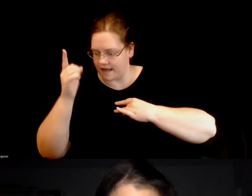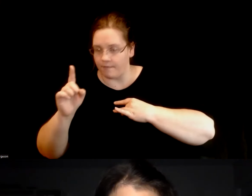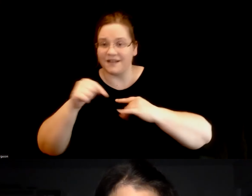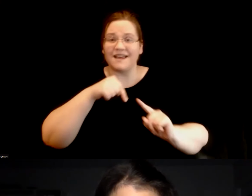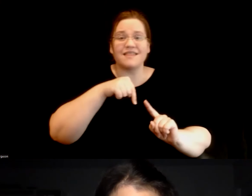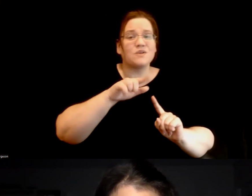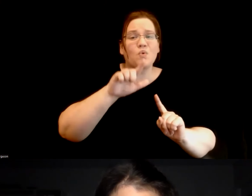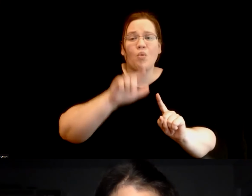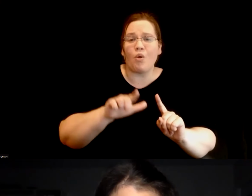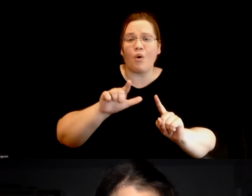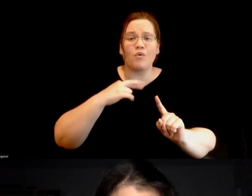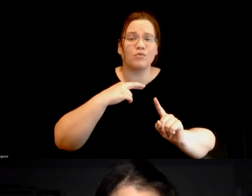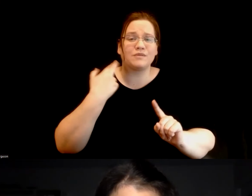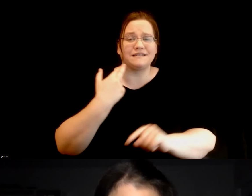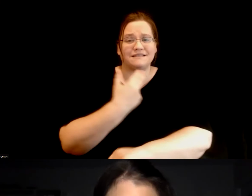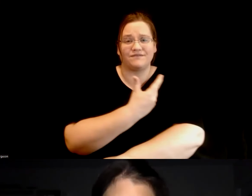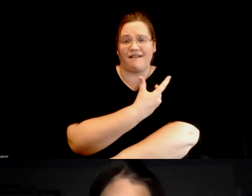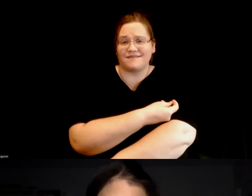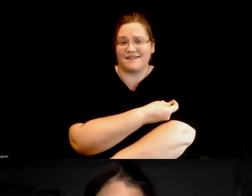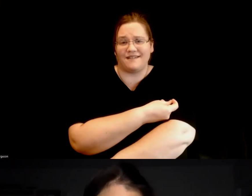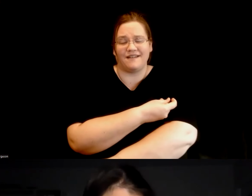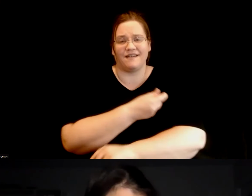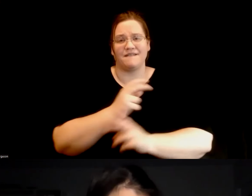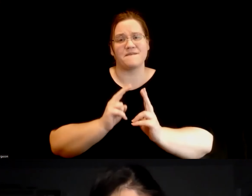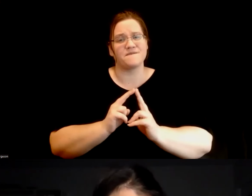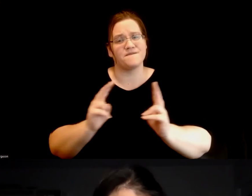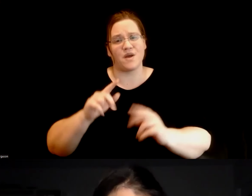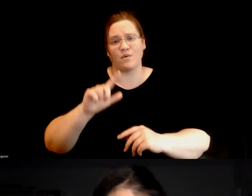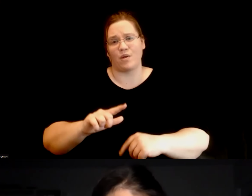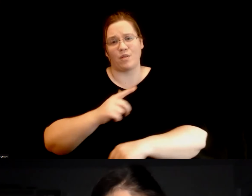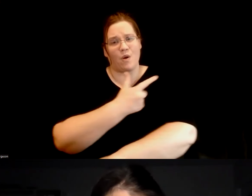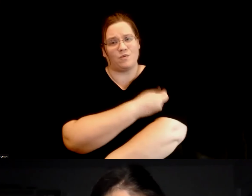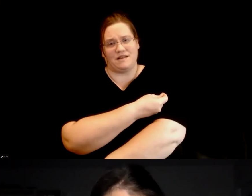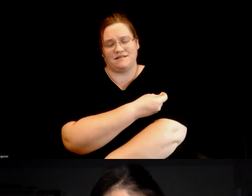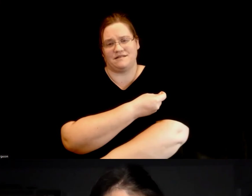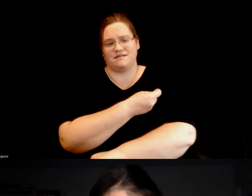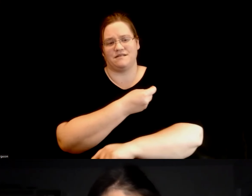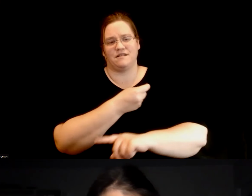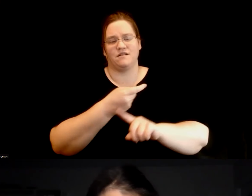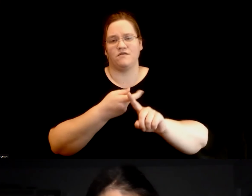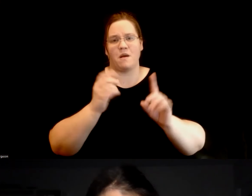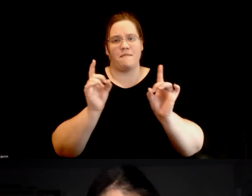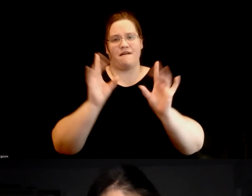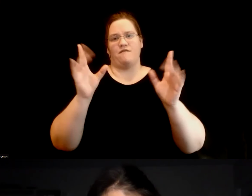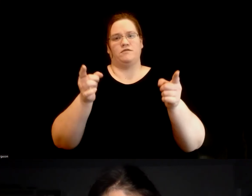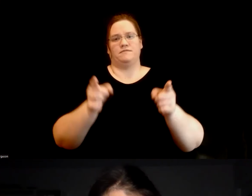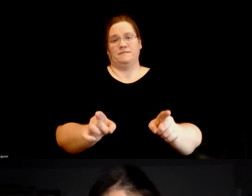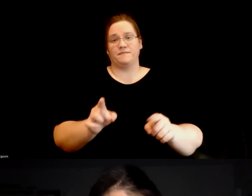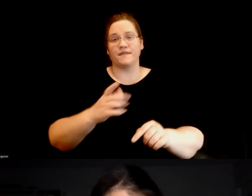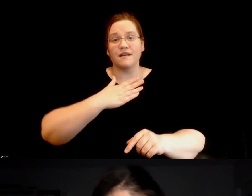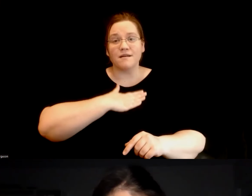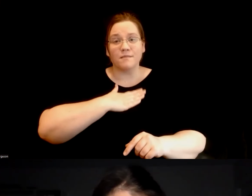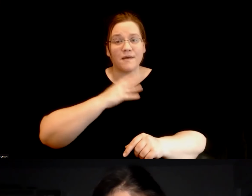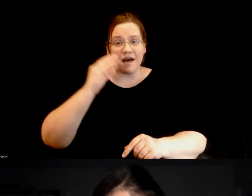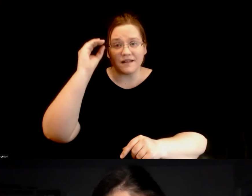with really very low risk of adverse events from the vaccine. And in my opinion,